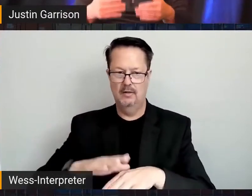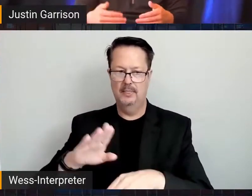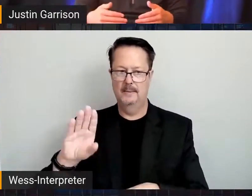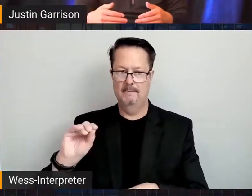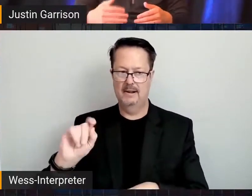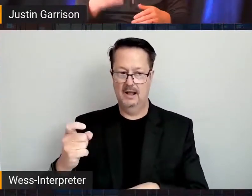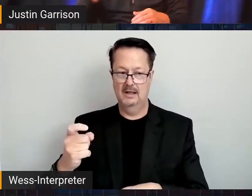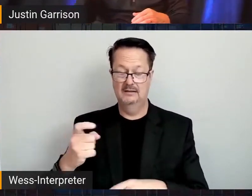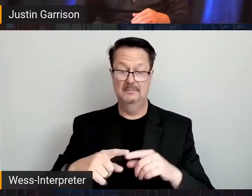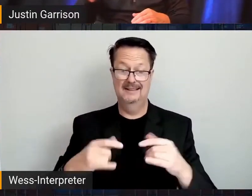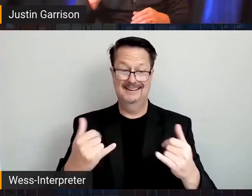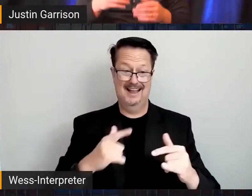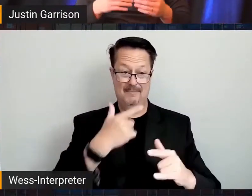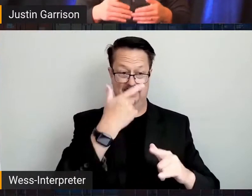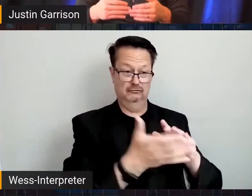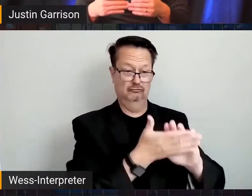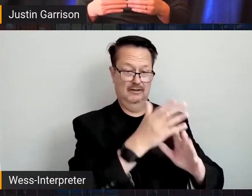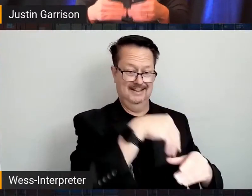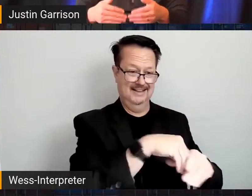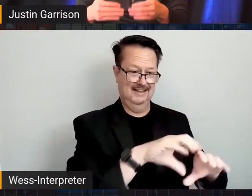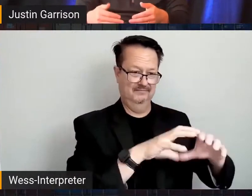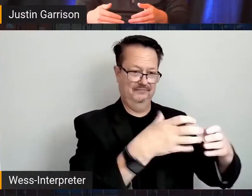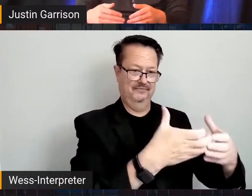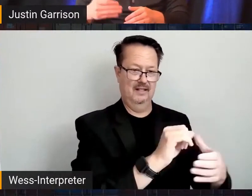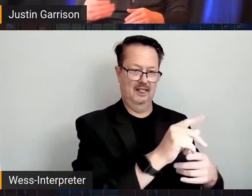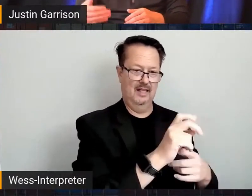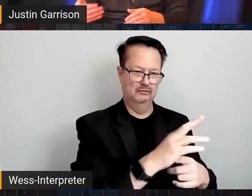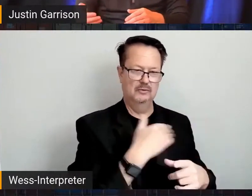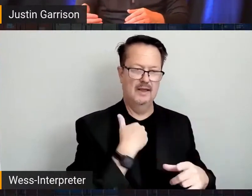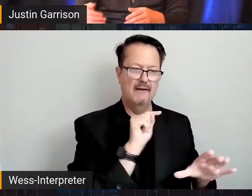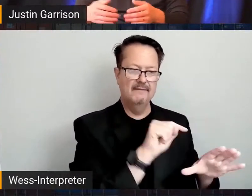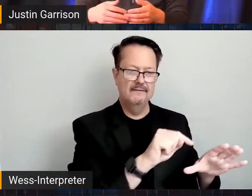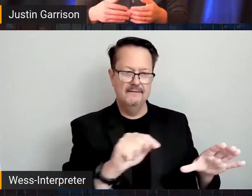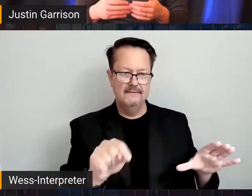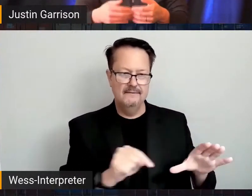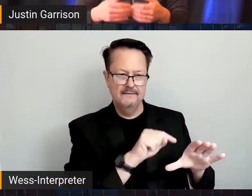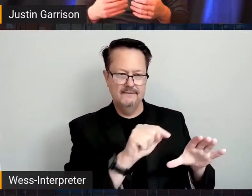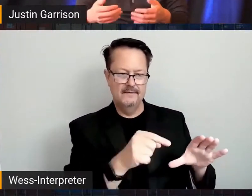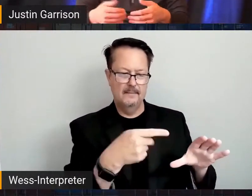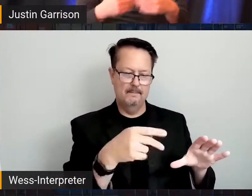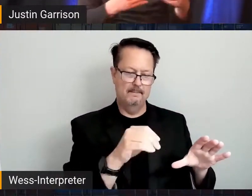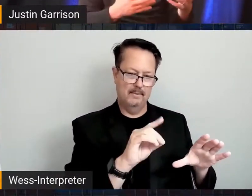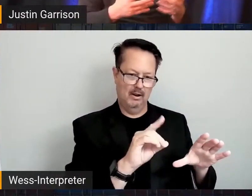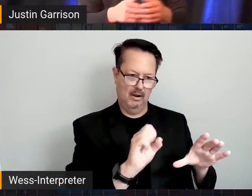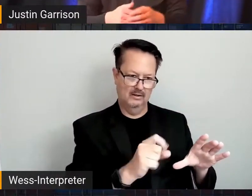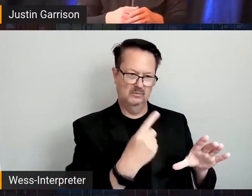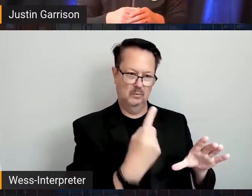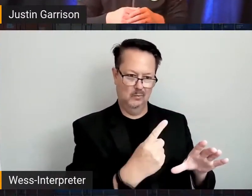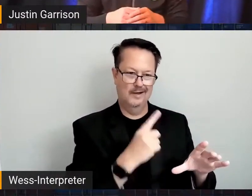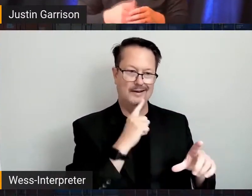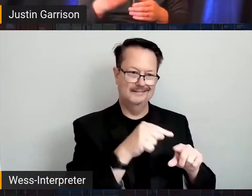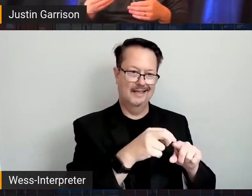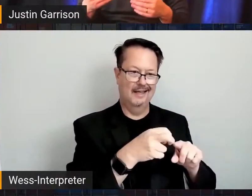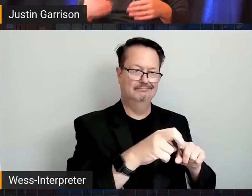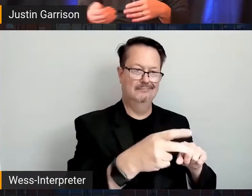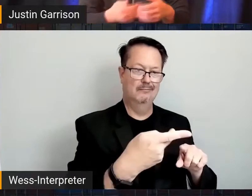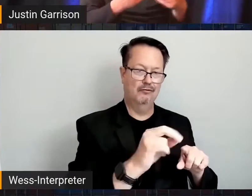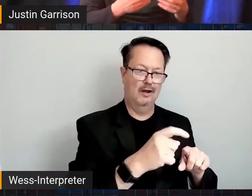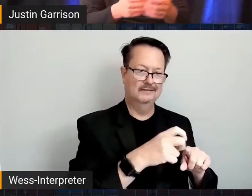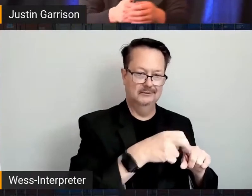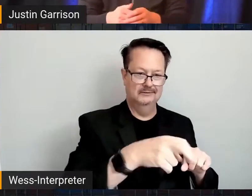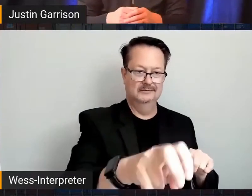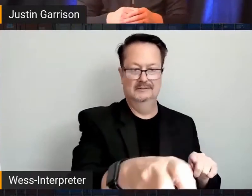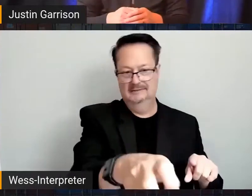in a Kubernetes cluster, like you mentioned, we have multiple pods, and one of those pods is that proxy that allows me to get back to a